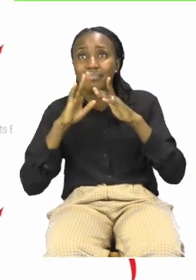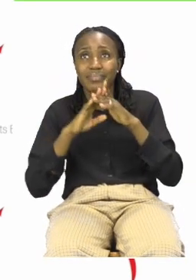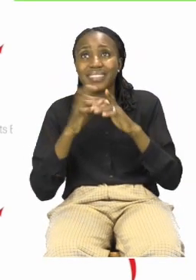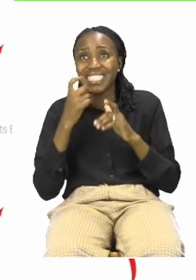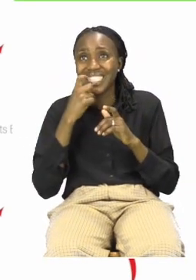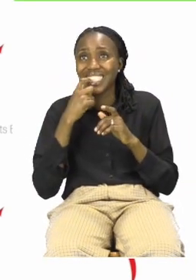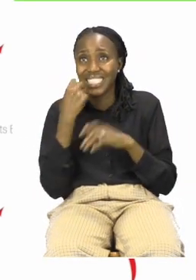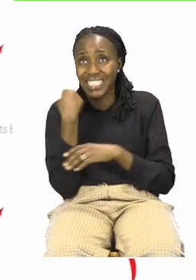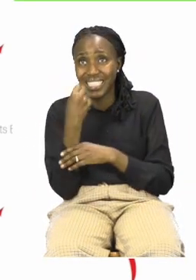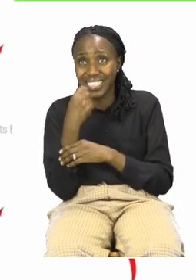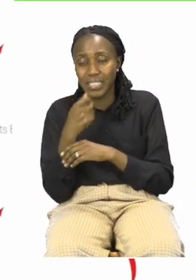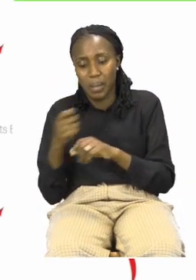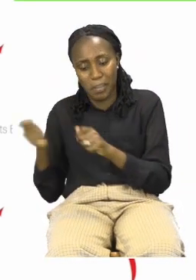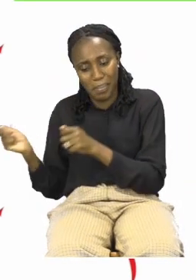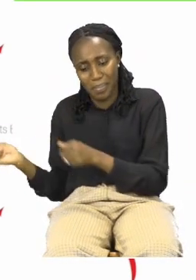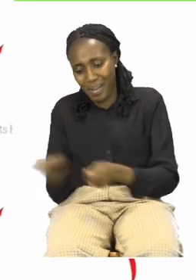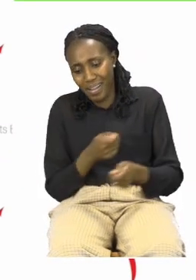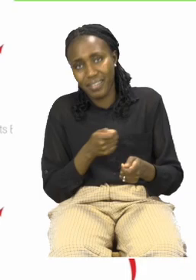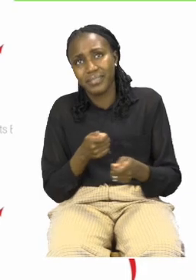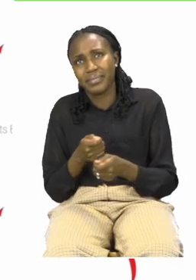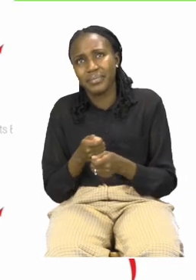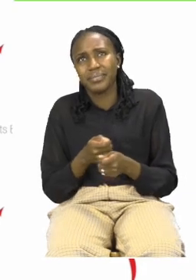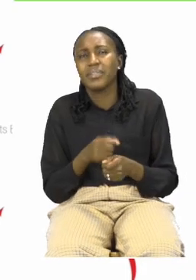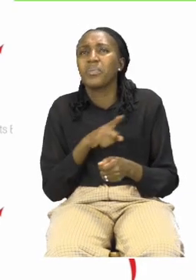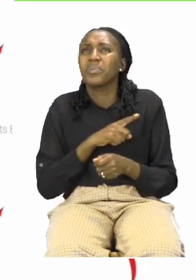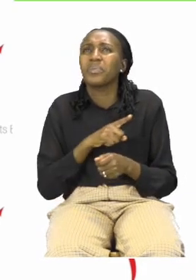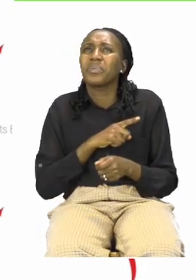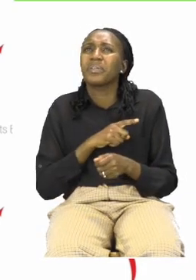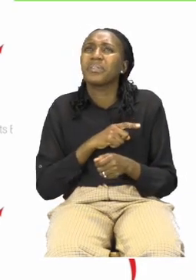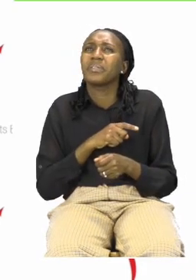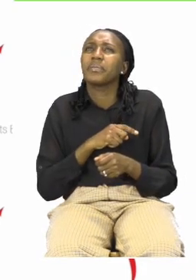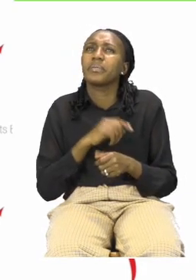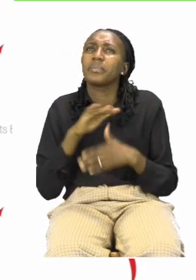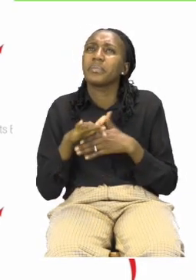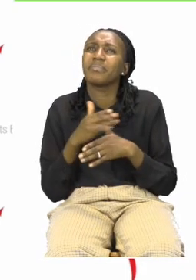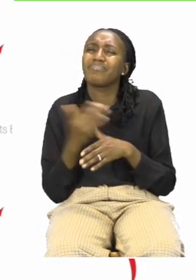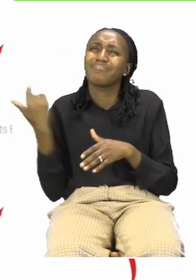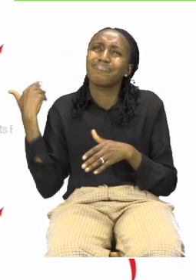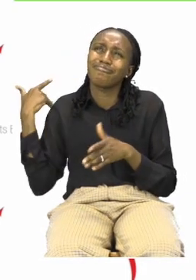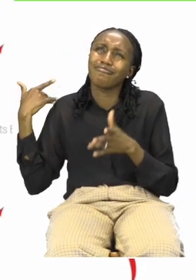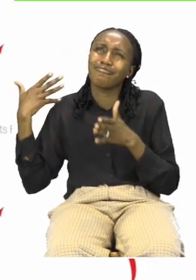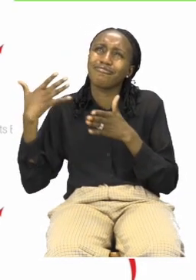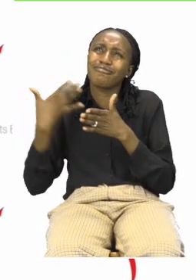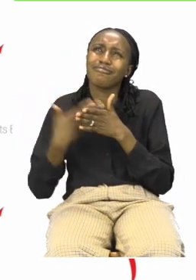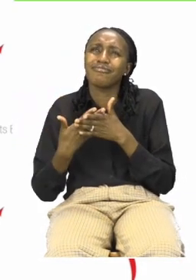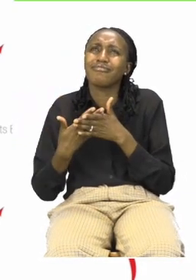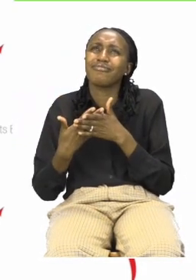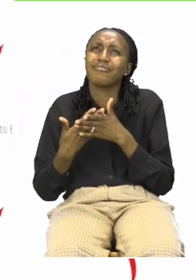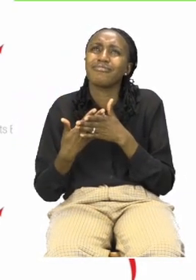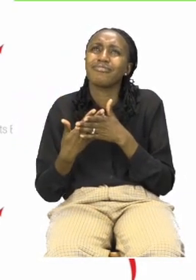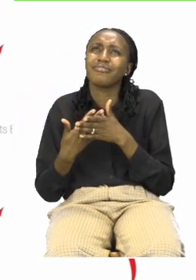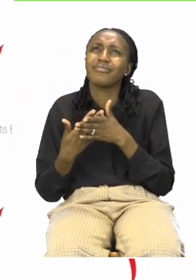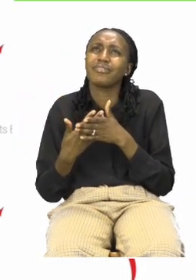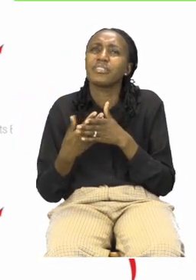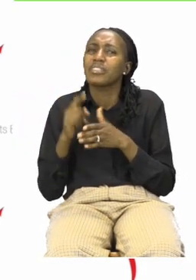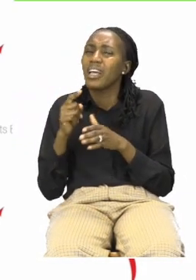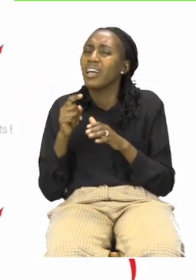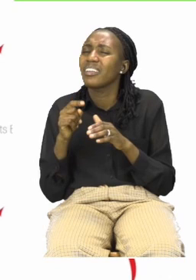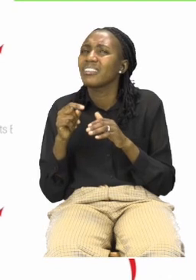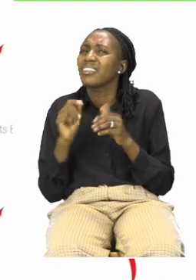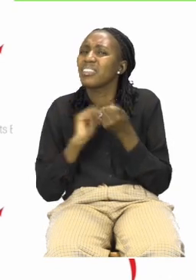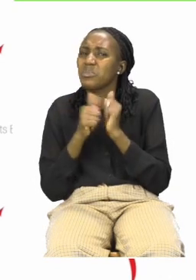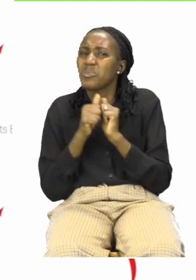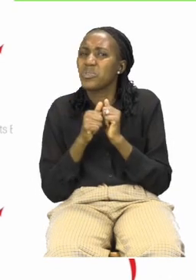Because to be honest, most of the times, or back in the years, it was classified as an elite sport and all